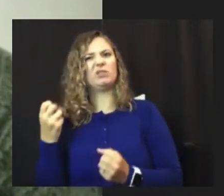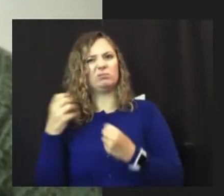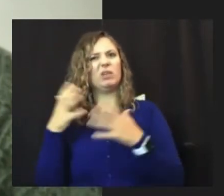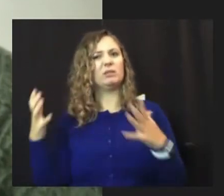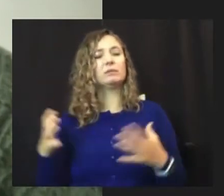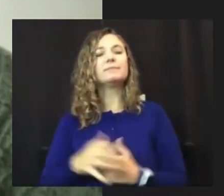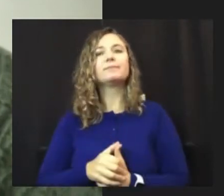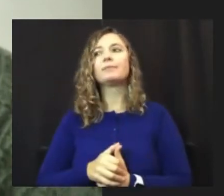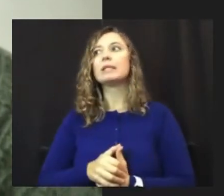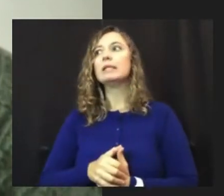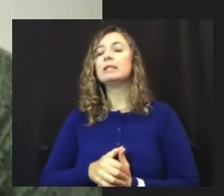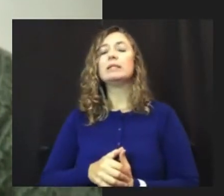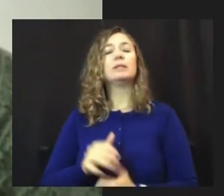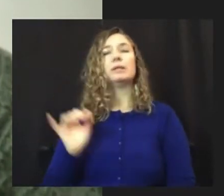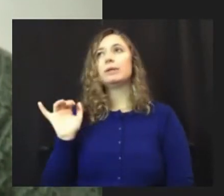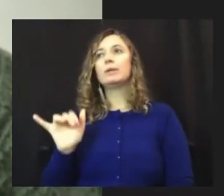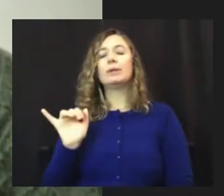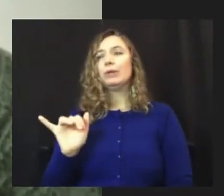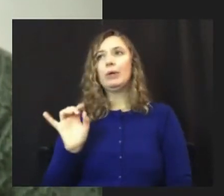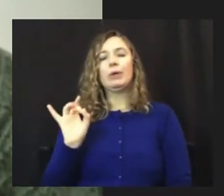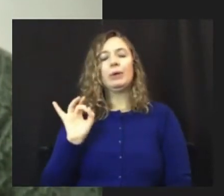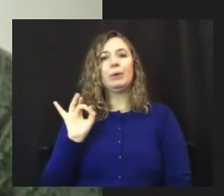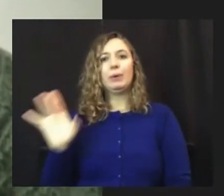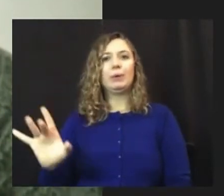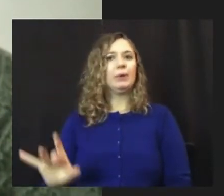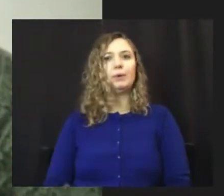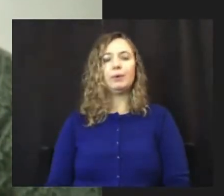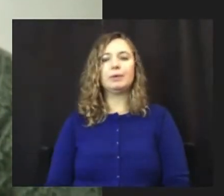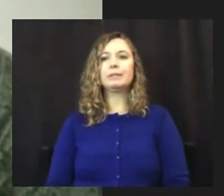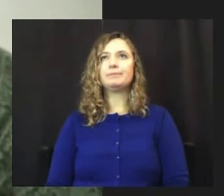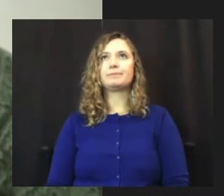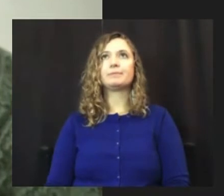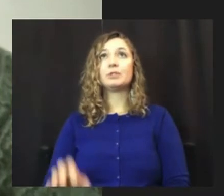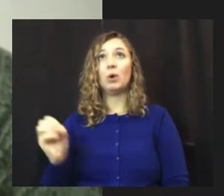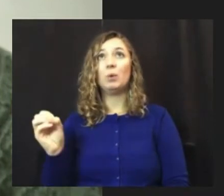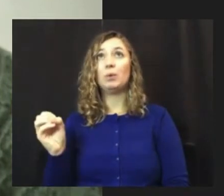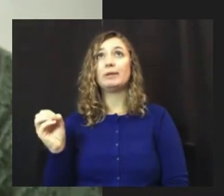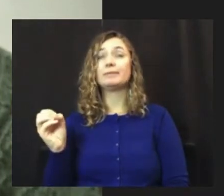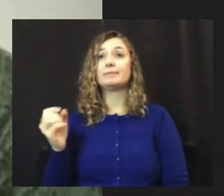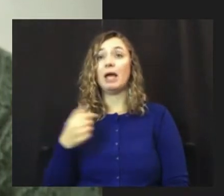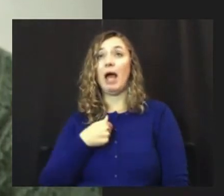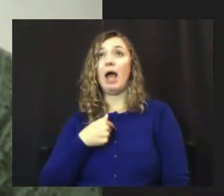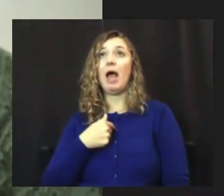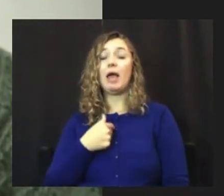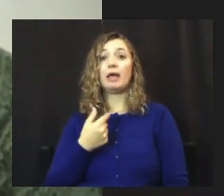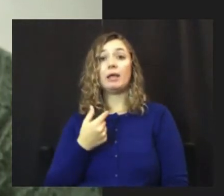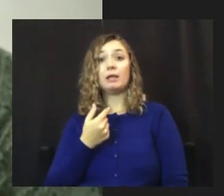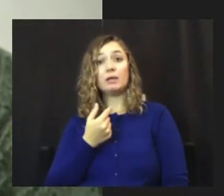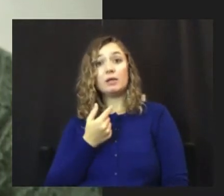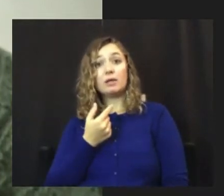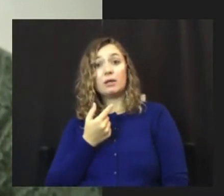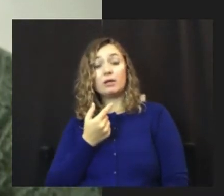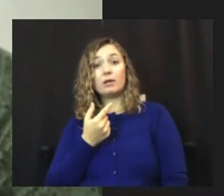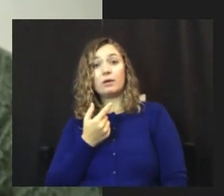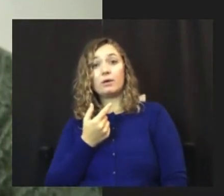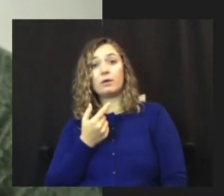was bad. But we took, I went to looking into